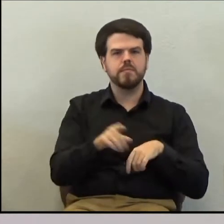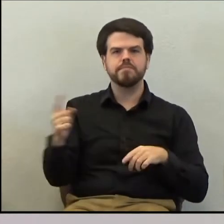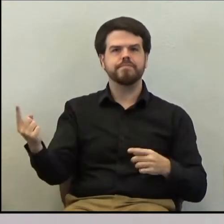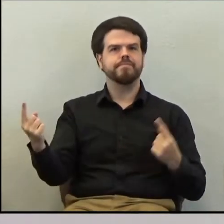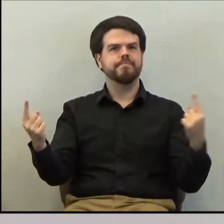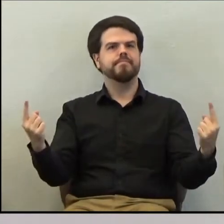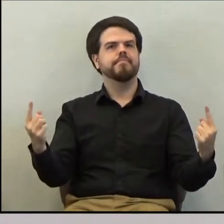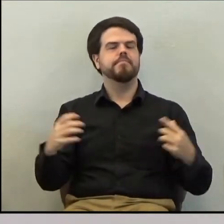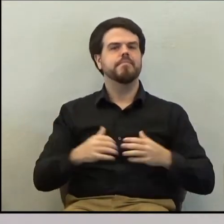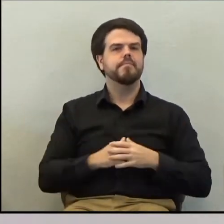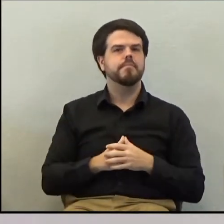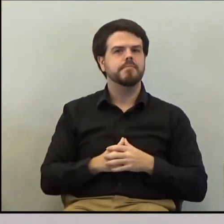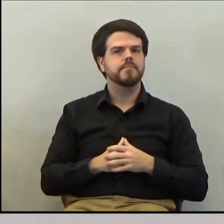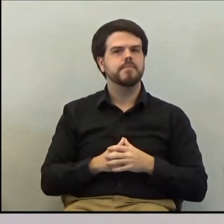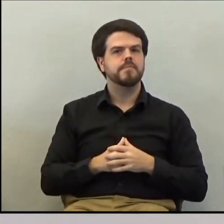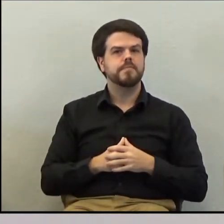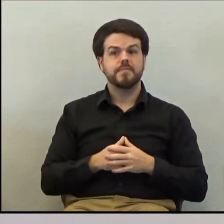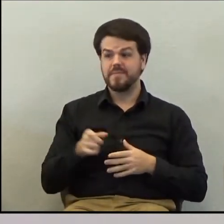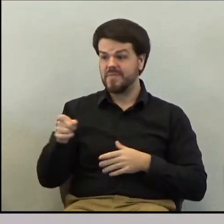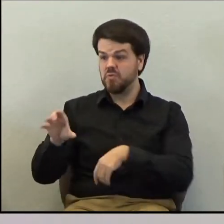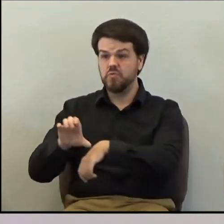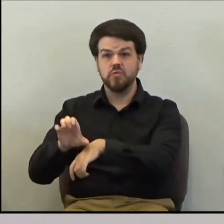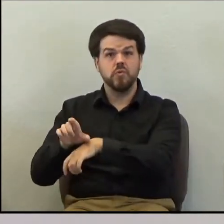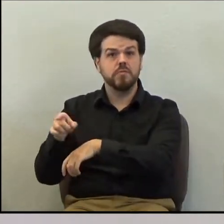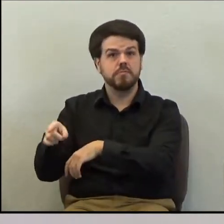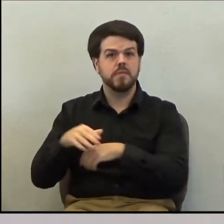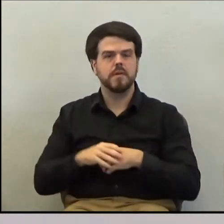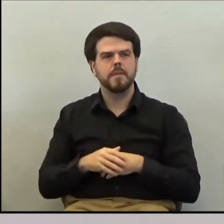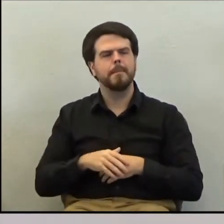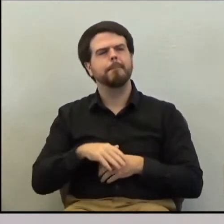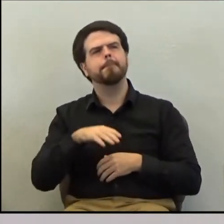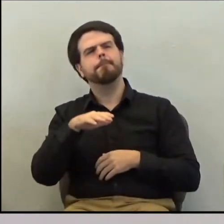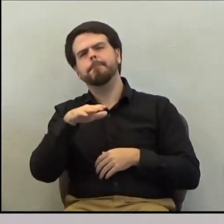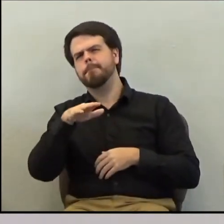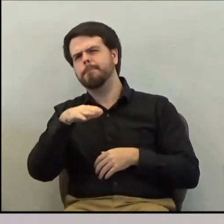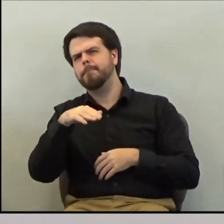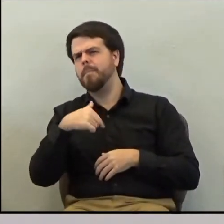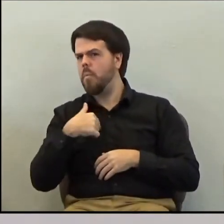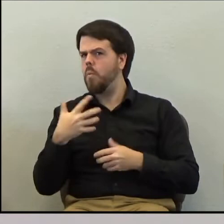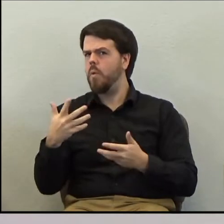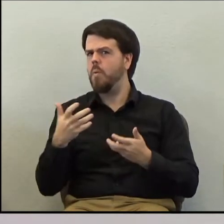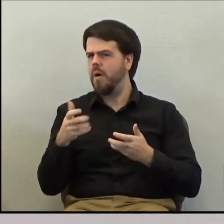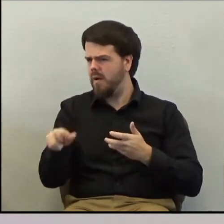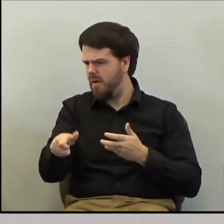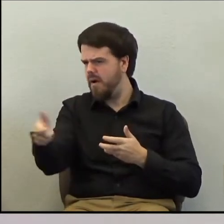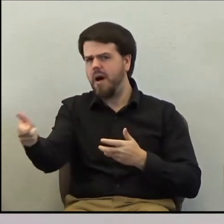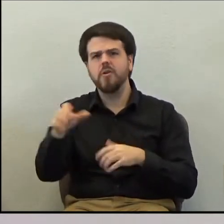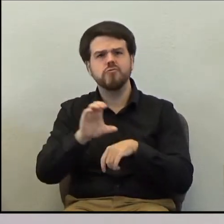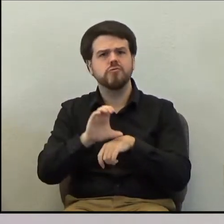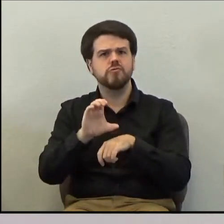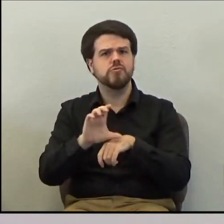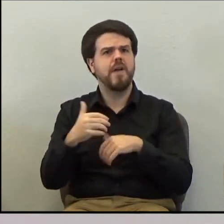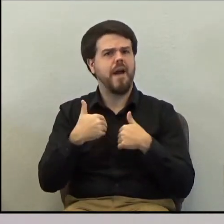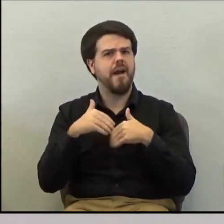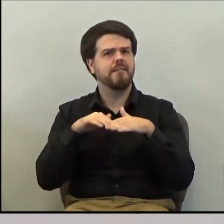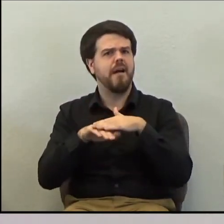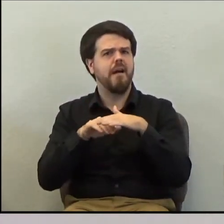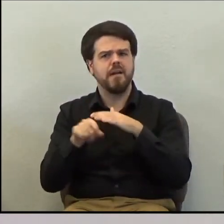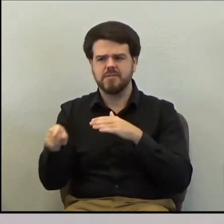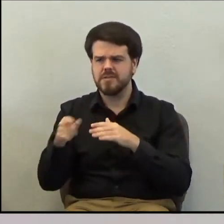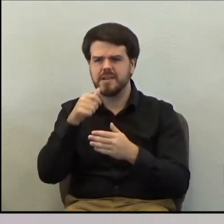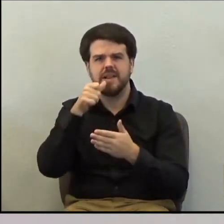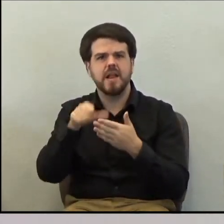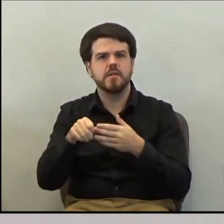in Thessalonica. The church in Thessalonica says, well, you know, we would like other people to have this letter that Paul wrote. Or maybe the people